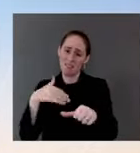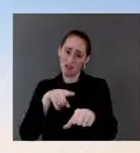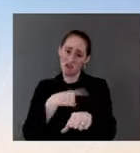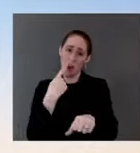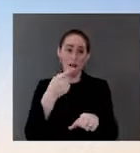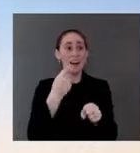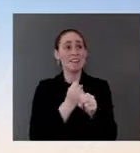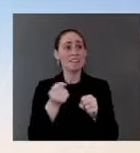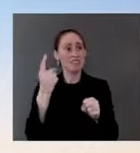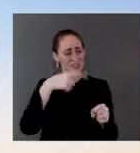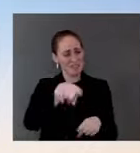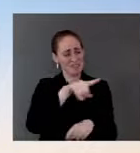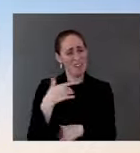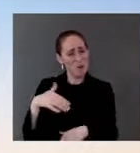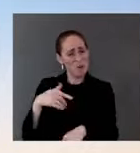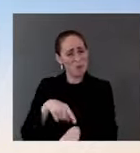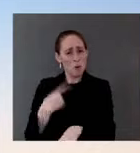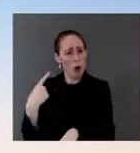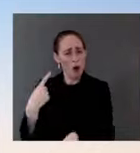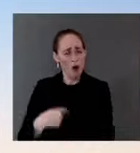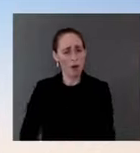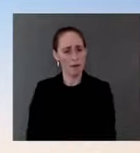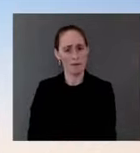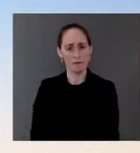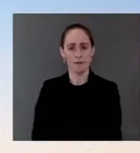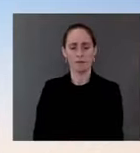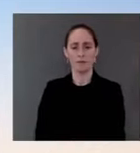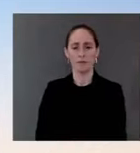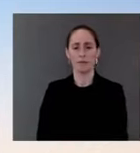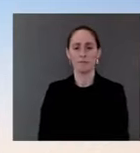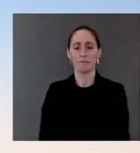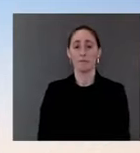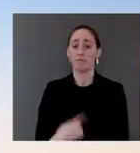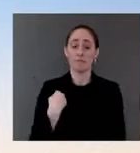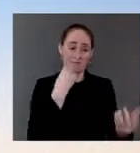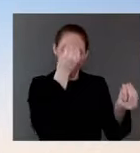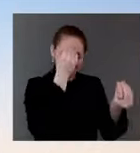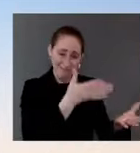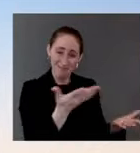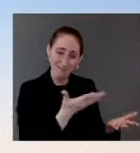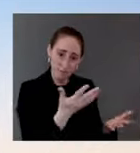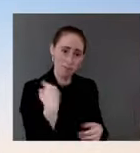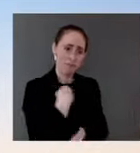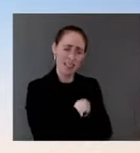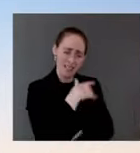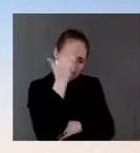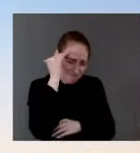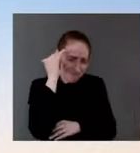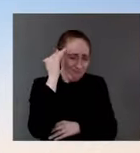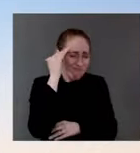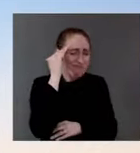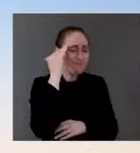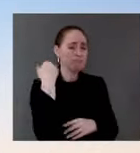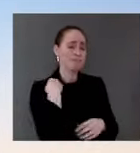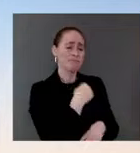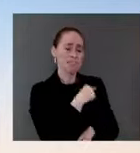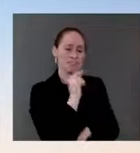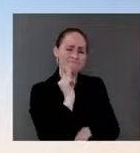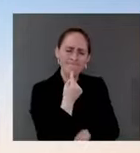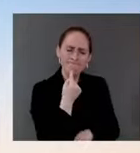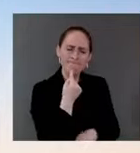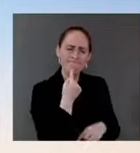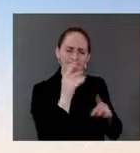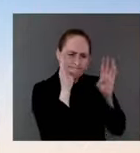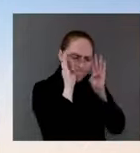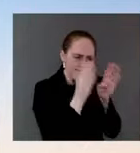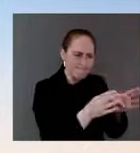seriously, Kristen. And that's why it's so important to note and to detail, as I did at the beginning, but I can highlight a little bit more, what the president is doing and